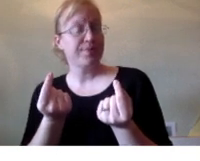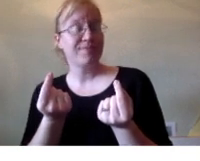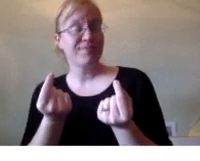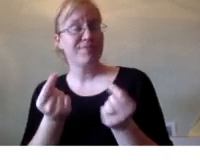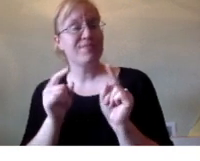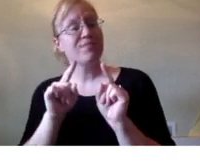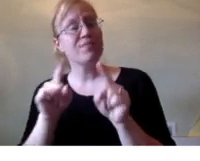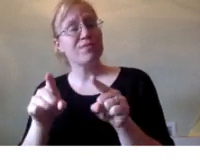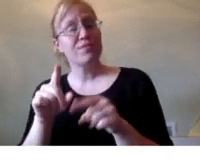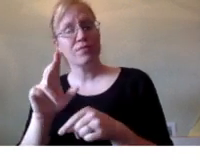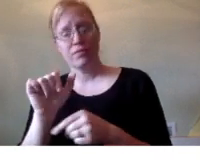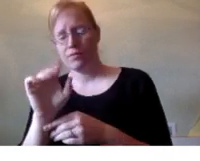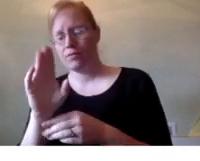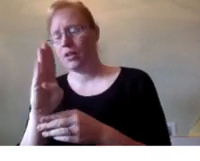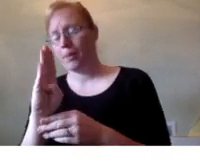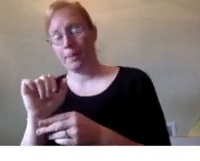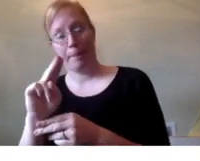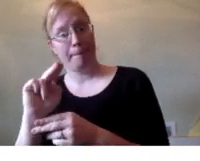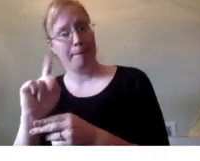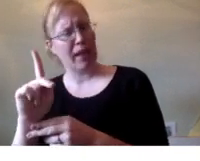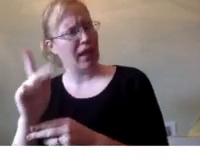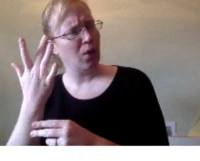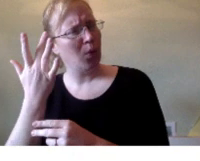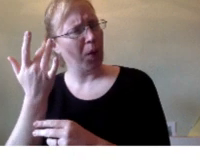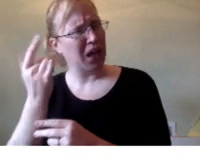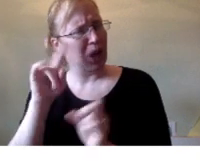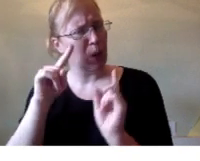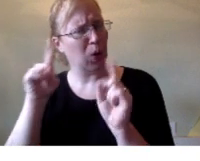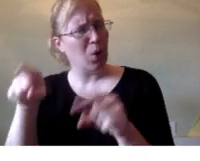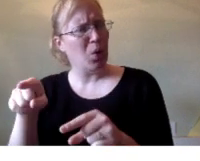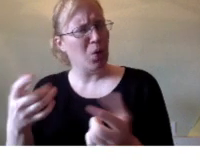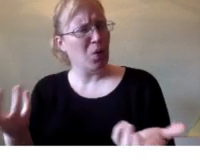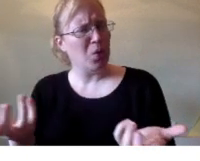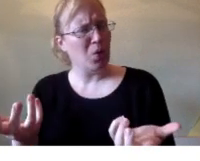She goes to the bank. And why did she go to the bank?